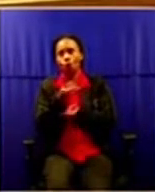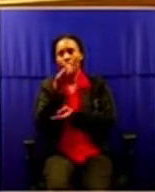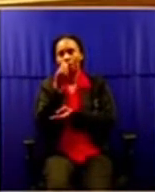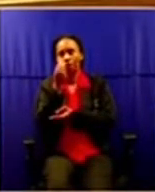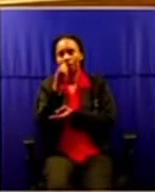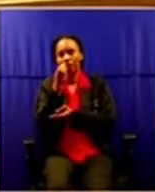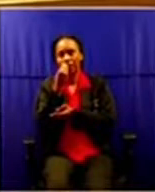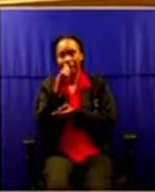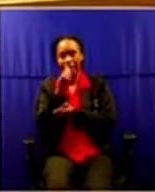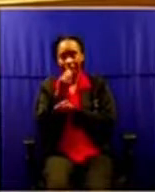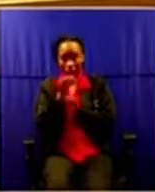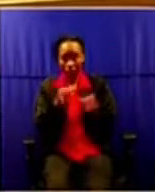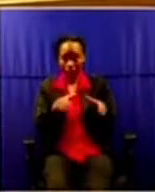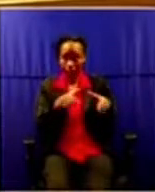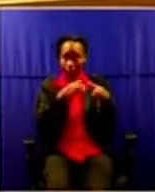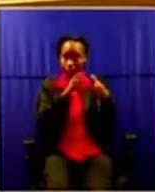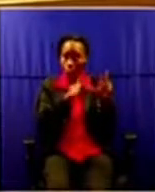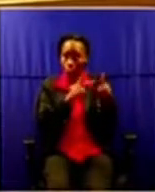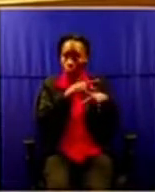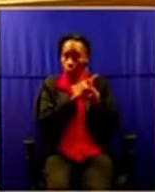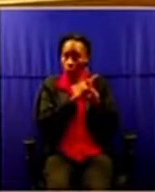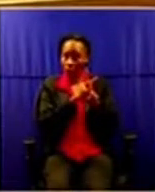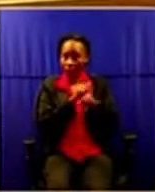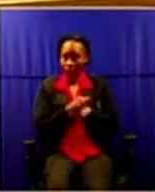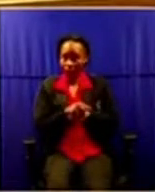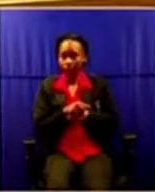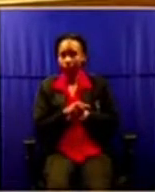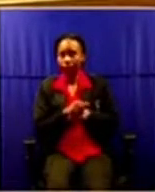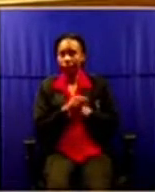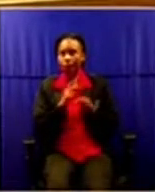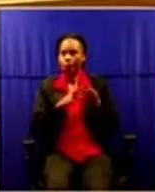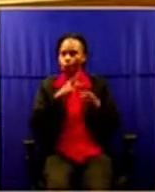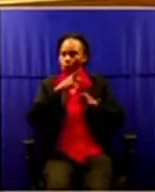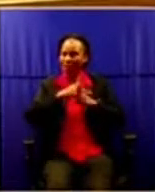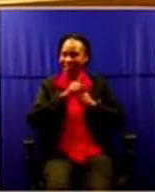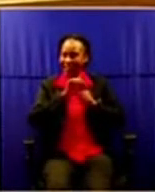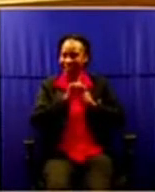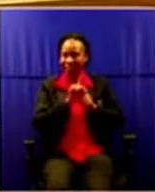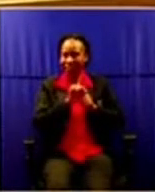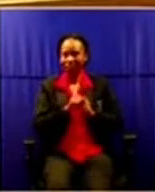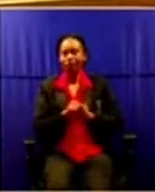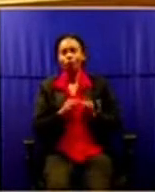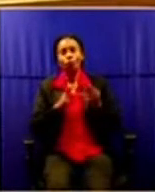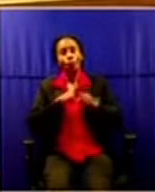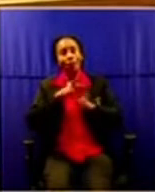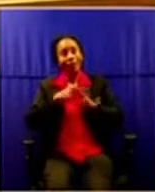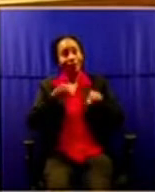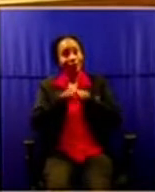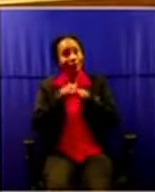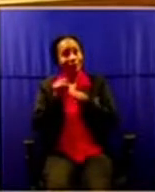Research like this has helped to inform our response to the pandemic